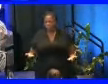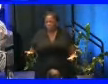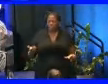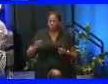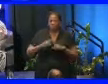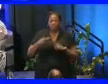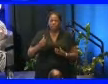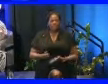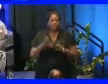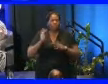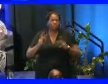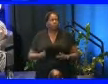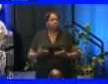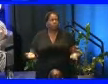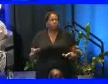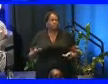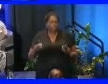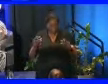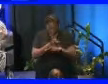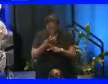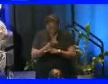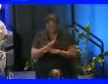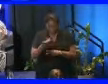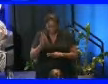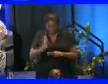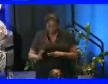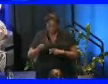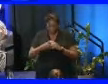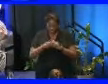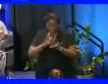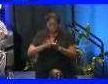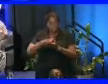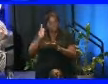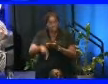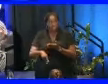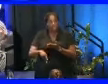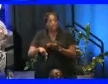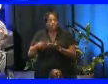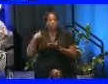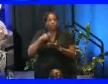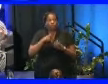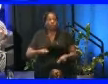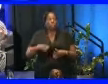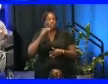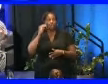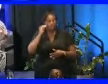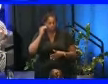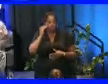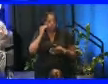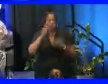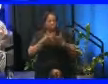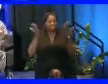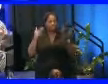What about helping the people here? I did the math. A few $1 billion will clean it up. When we get rid of homelessness, we'll bring it down to the